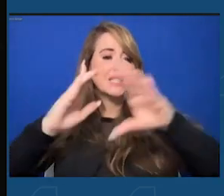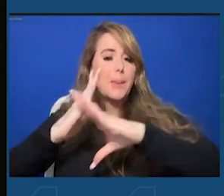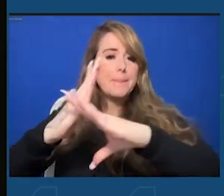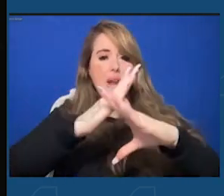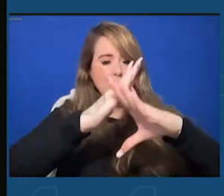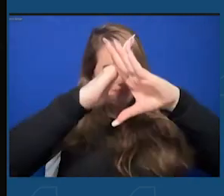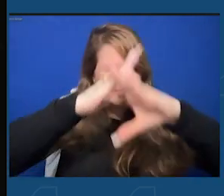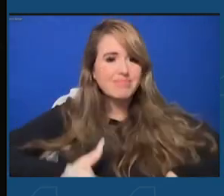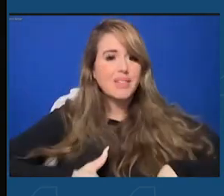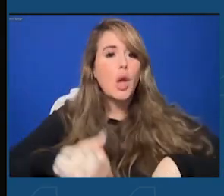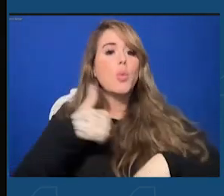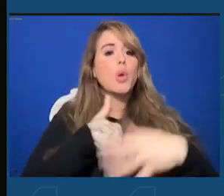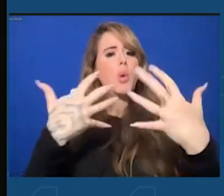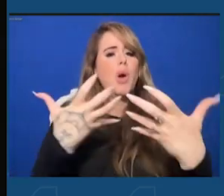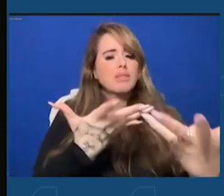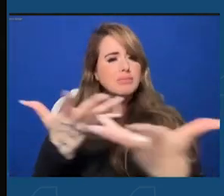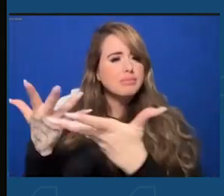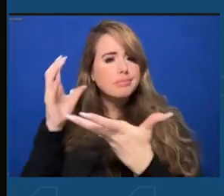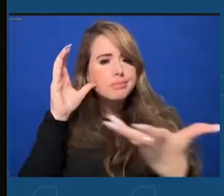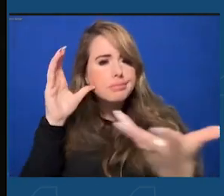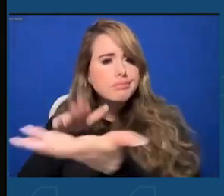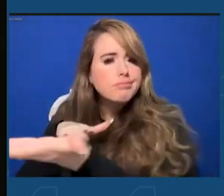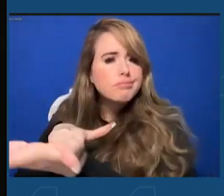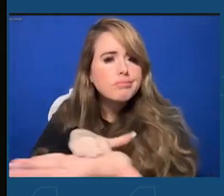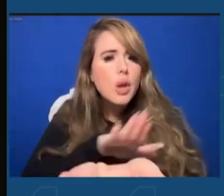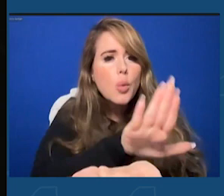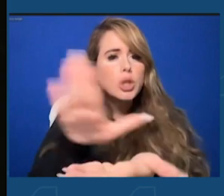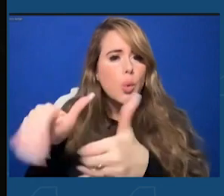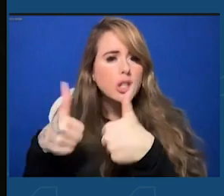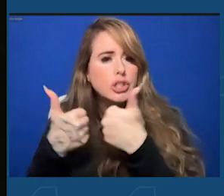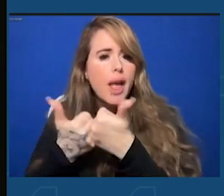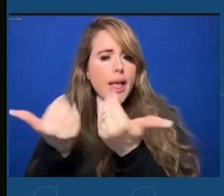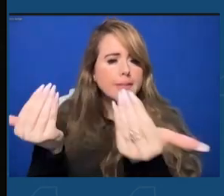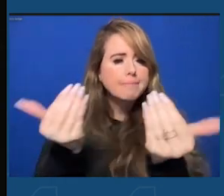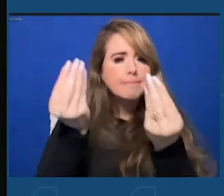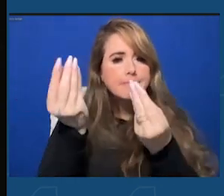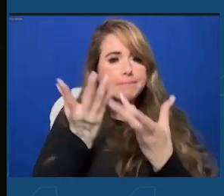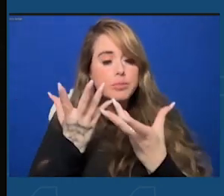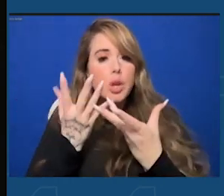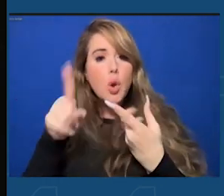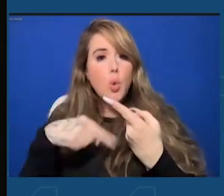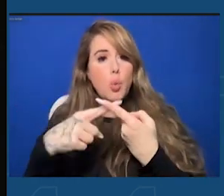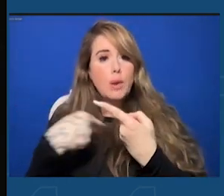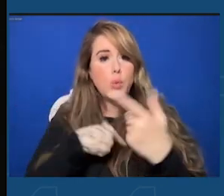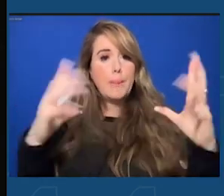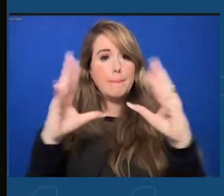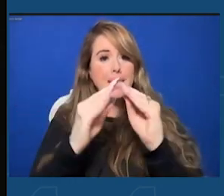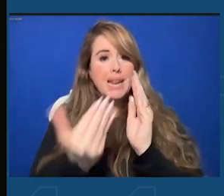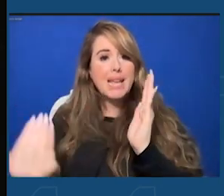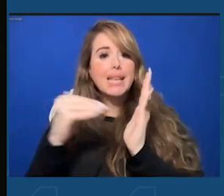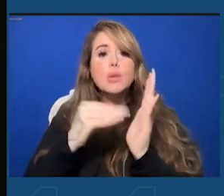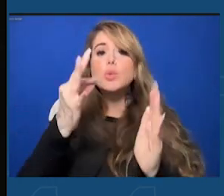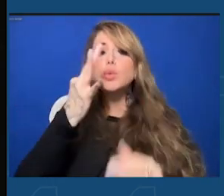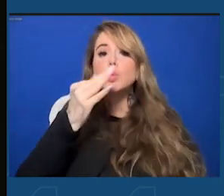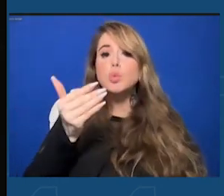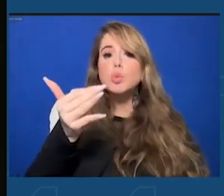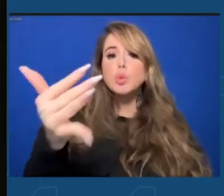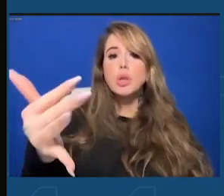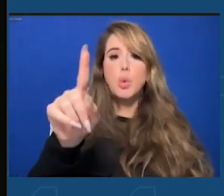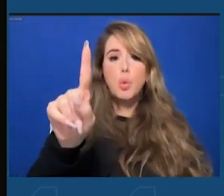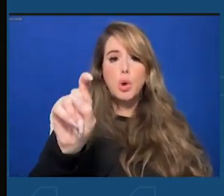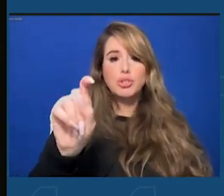really digging into your challenges. And when we reconvene over the next 191